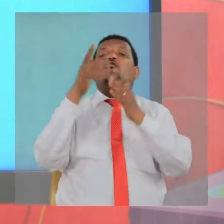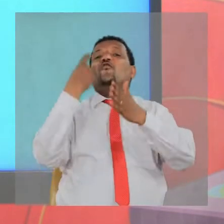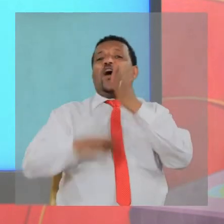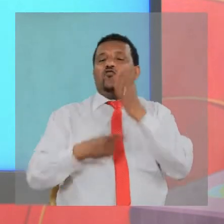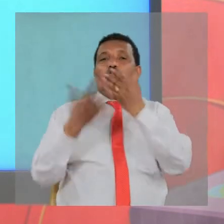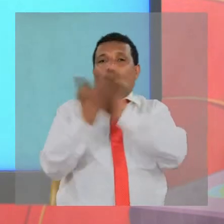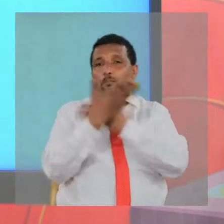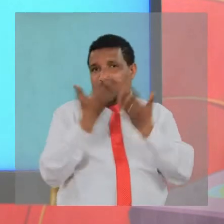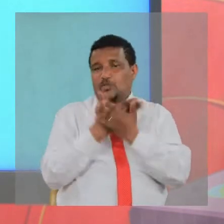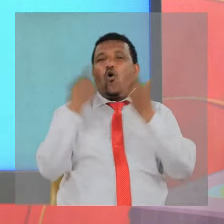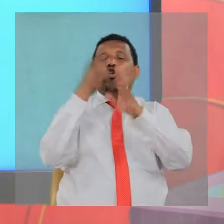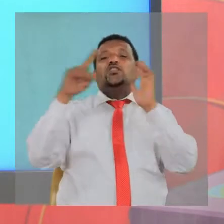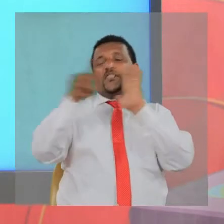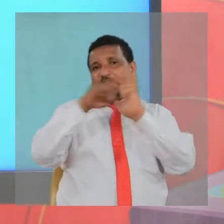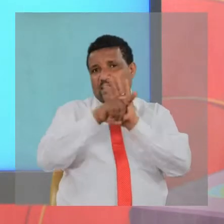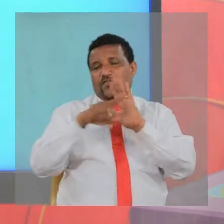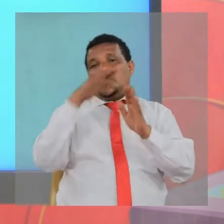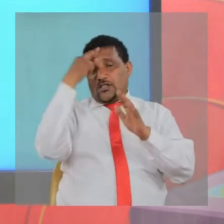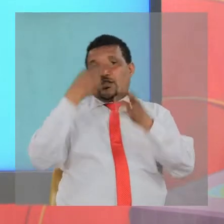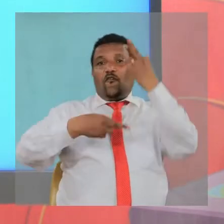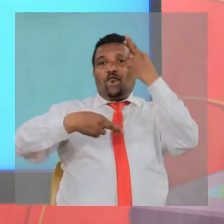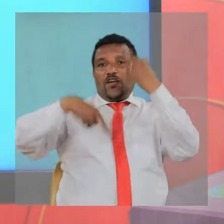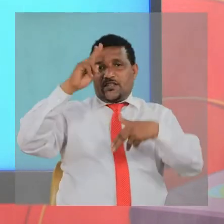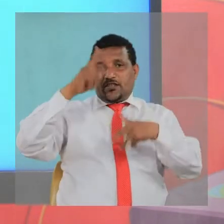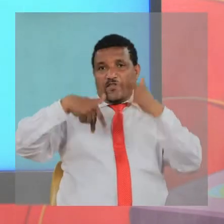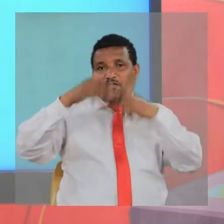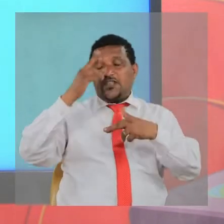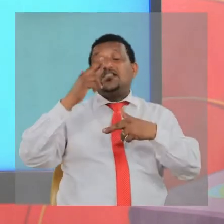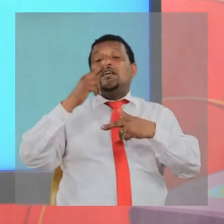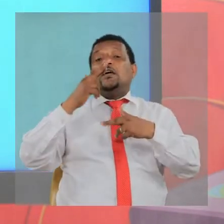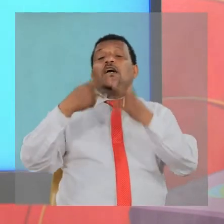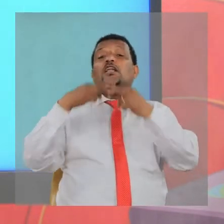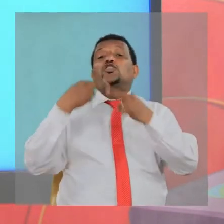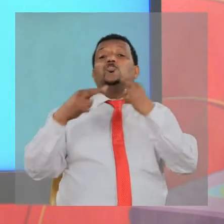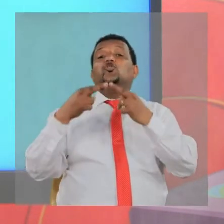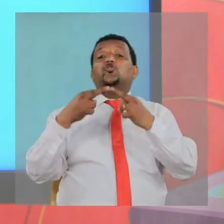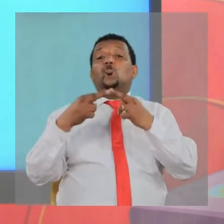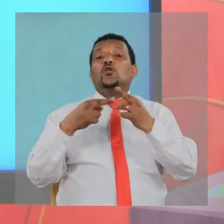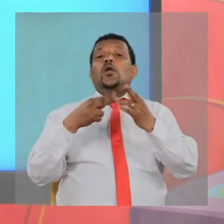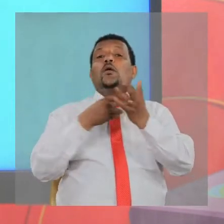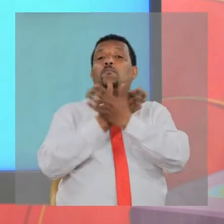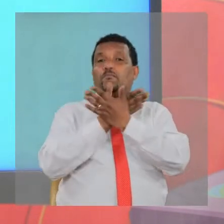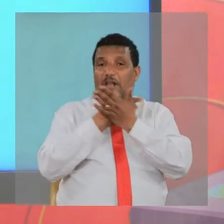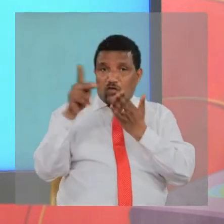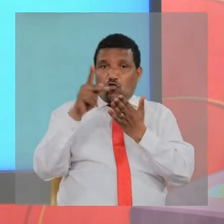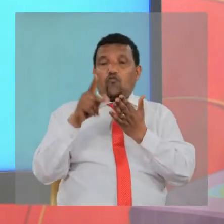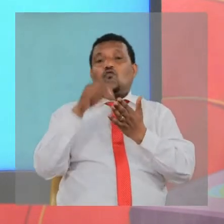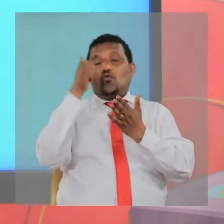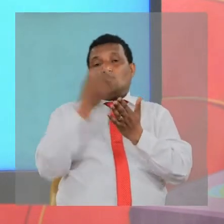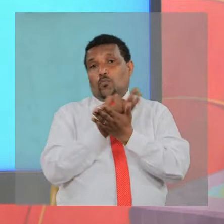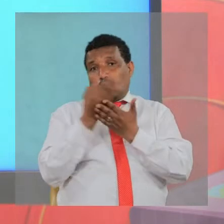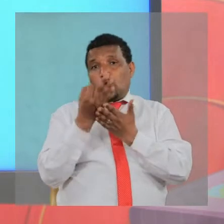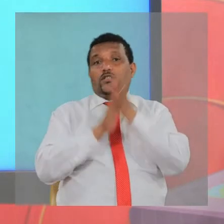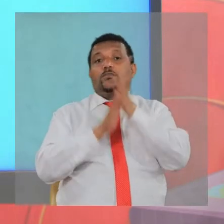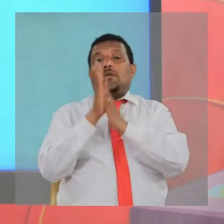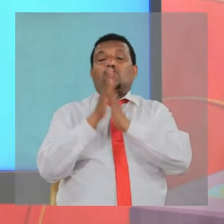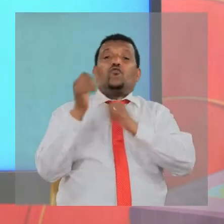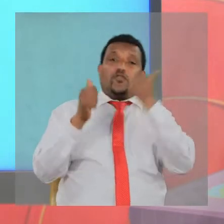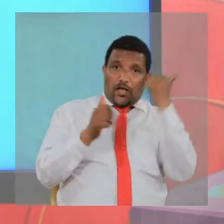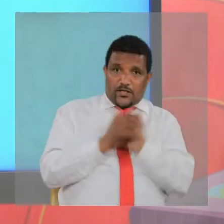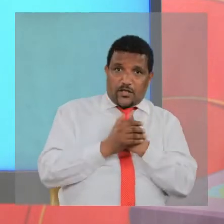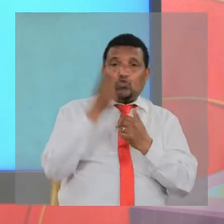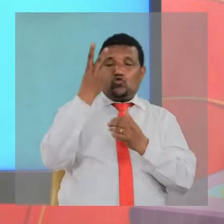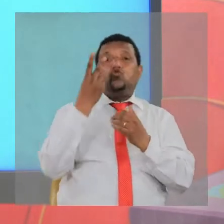always negative. This is due to the inverse relationship between the price of one of the product and the demand for the other. If the